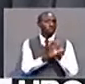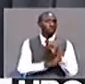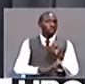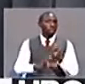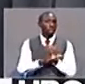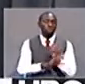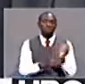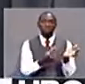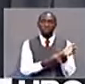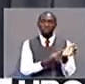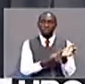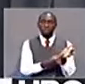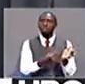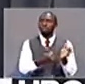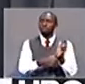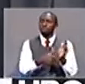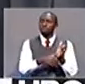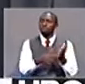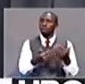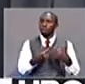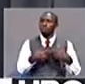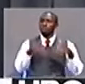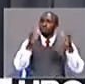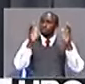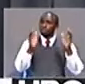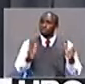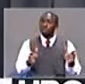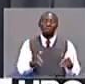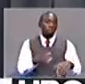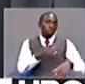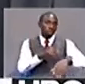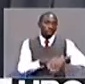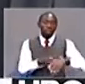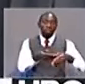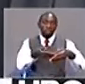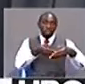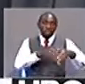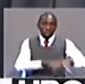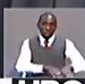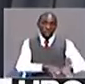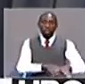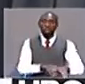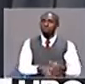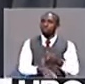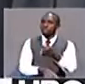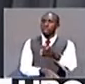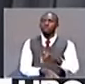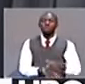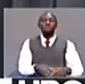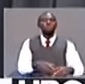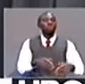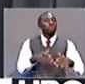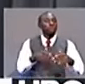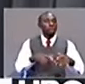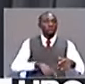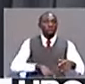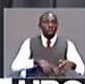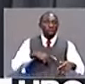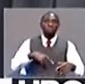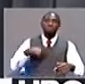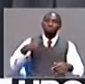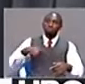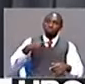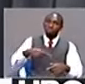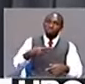And I also believe that we don't die. Even when we die, we remain alive wherever we go. I'm